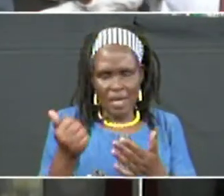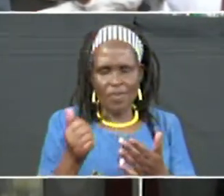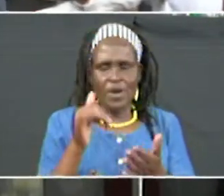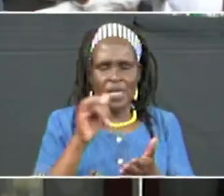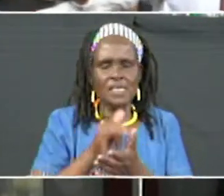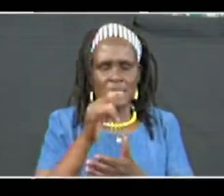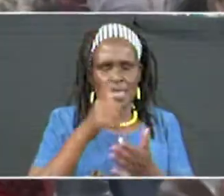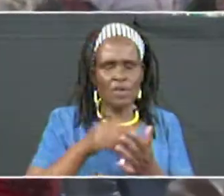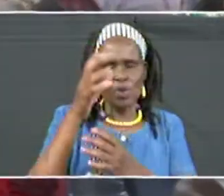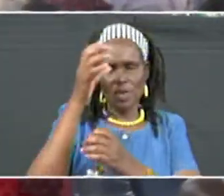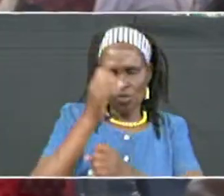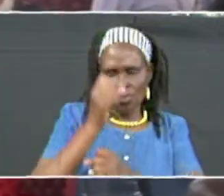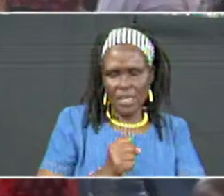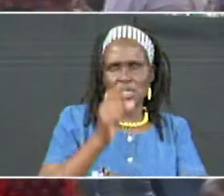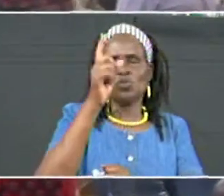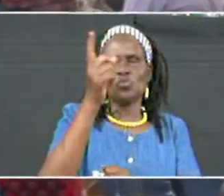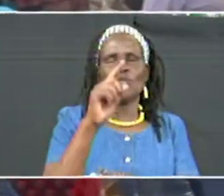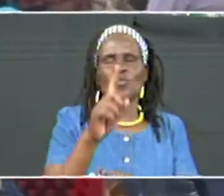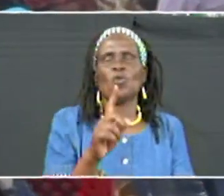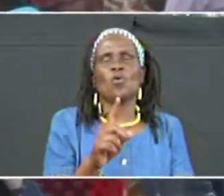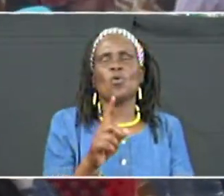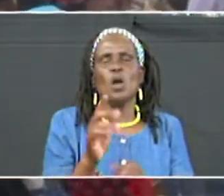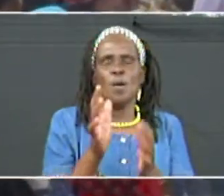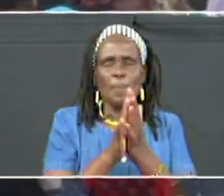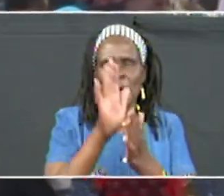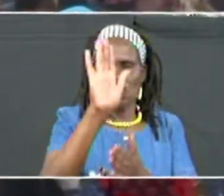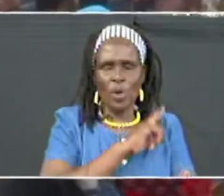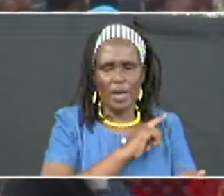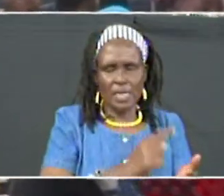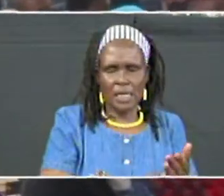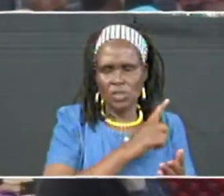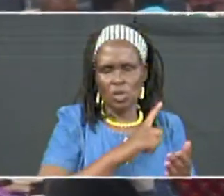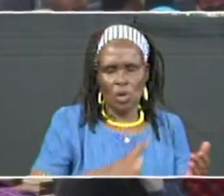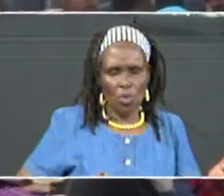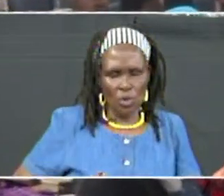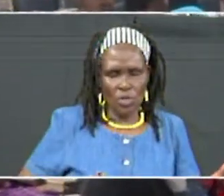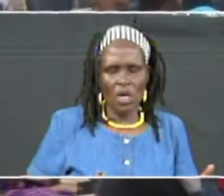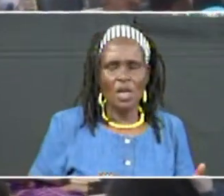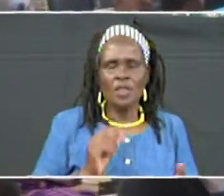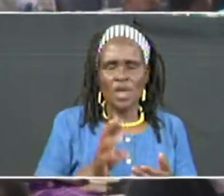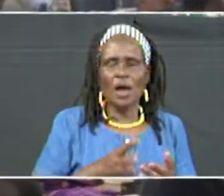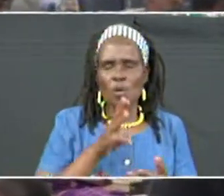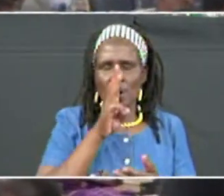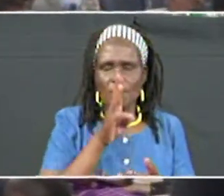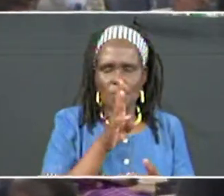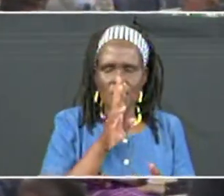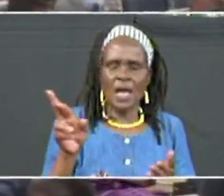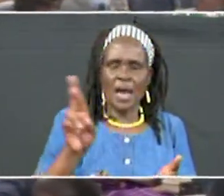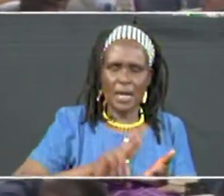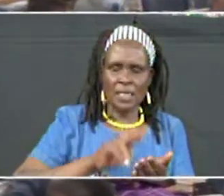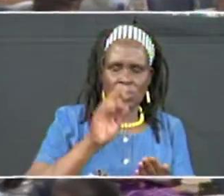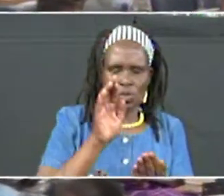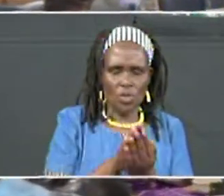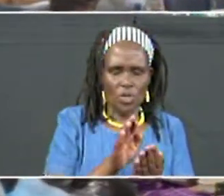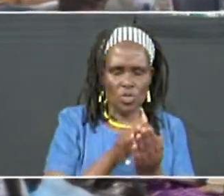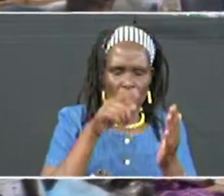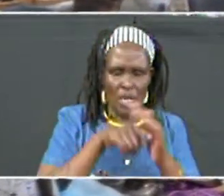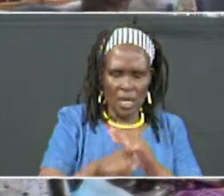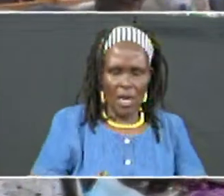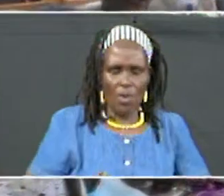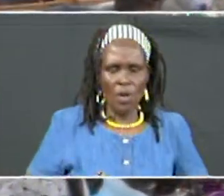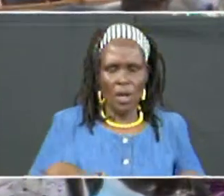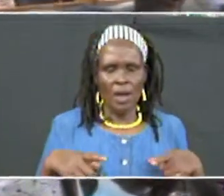you for. That, Lord, by your grace, there will be a restoration, Lord, in our lives.